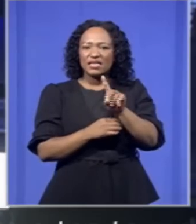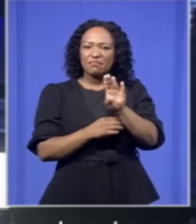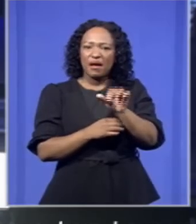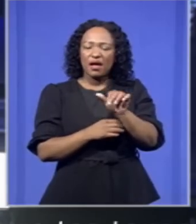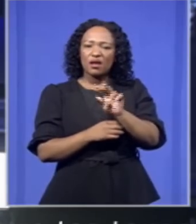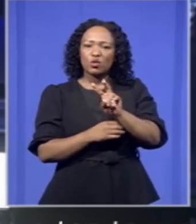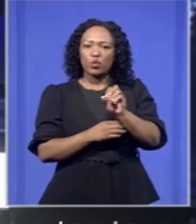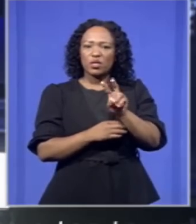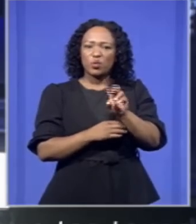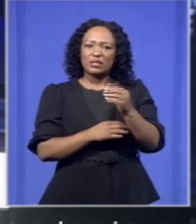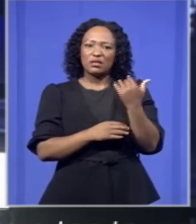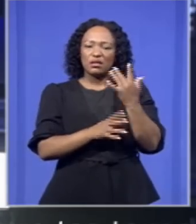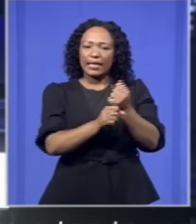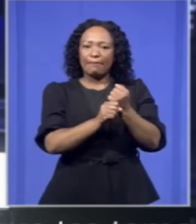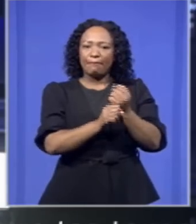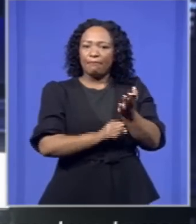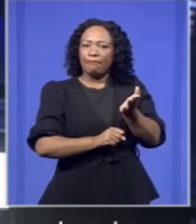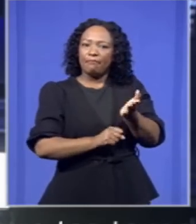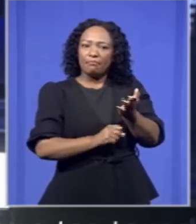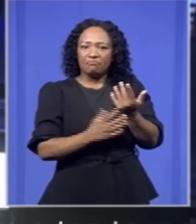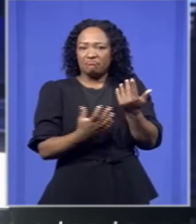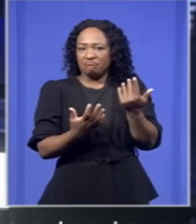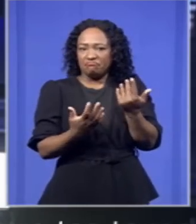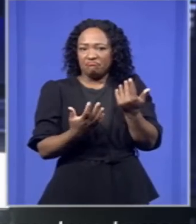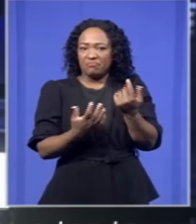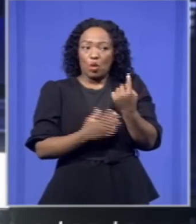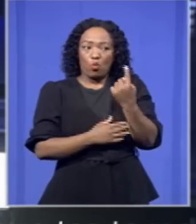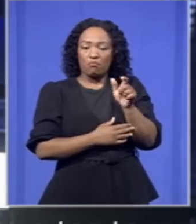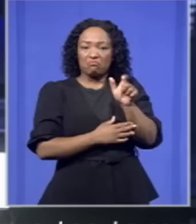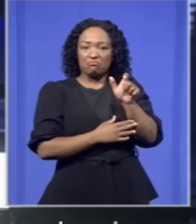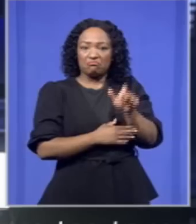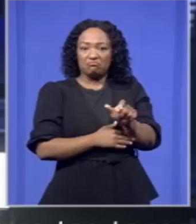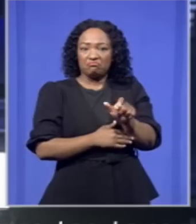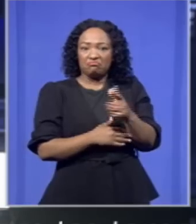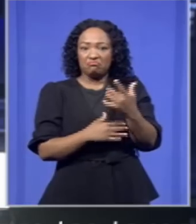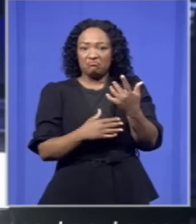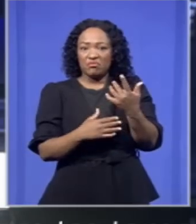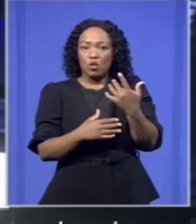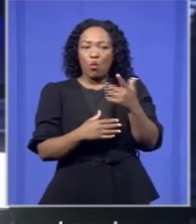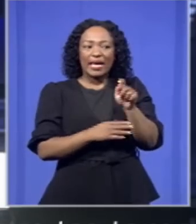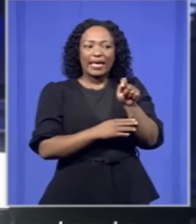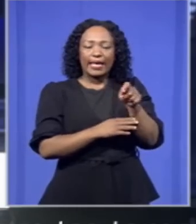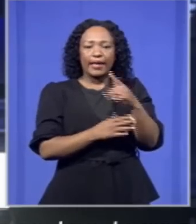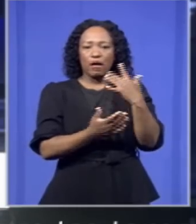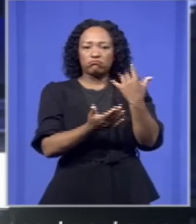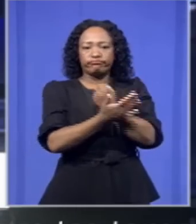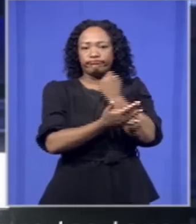ngwaga wa 2020 ka ntlha ya gore mongwe wa batlhankedi o ne a tsaya dinotlolo.